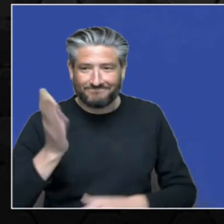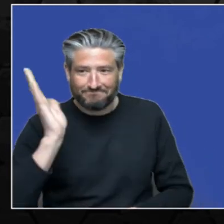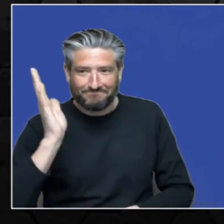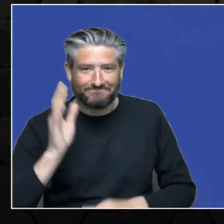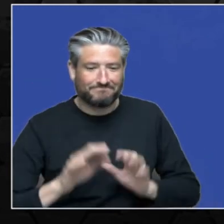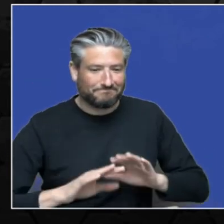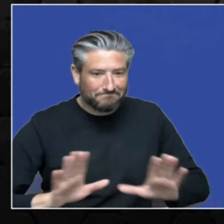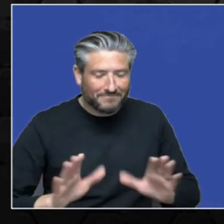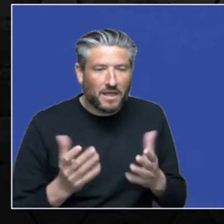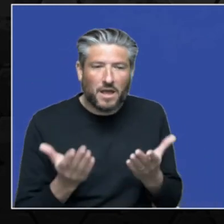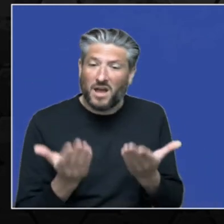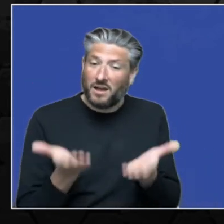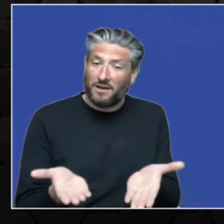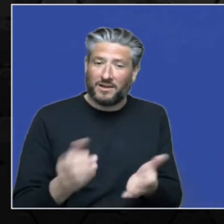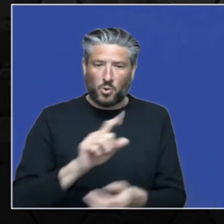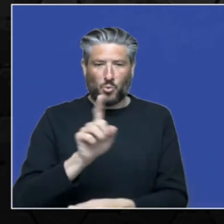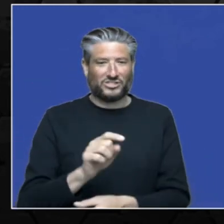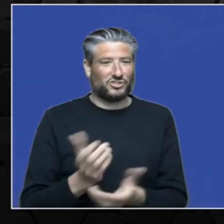questions?